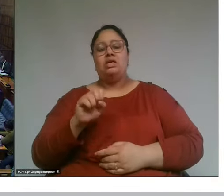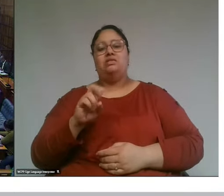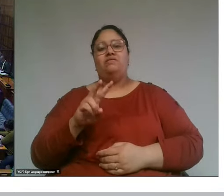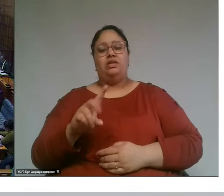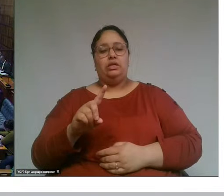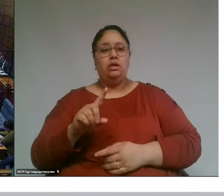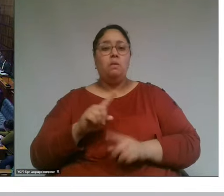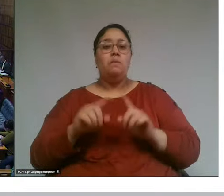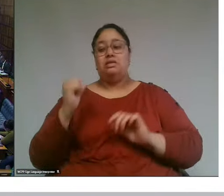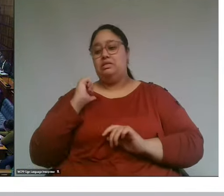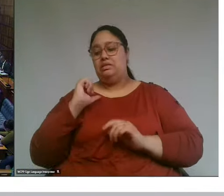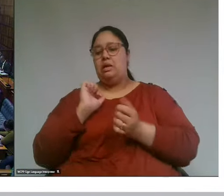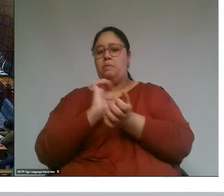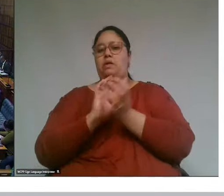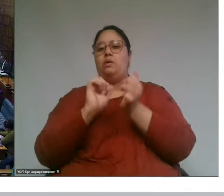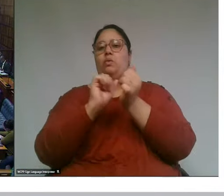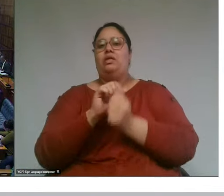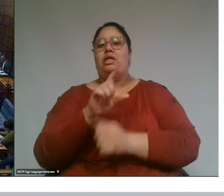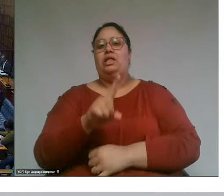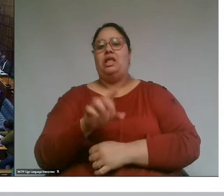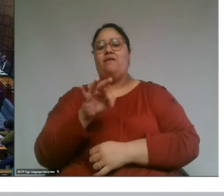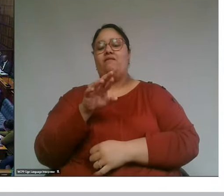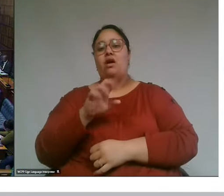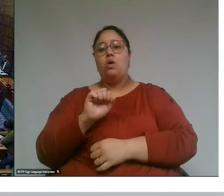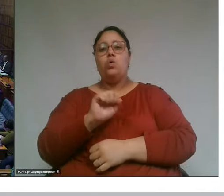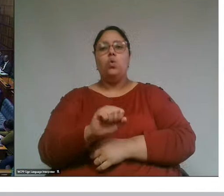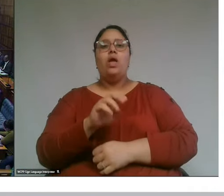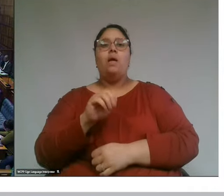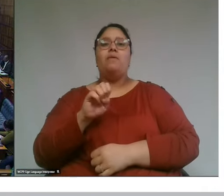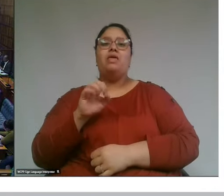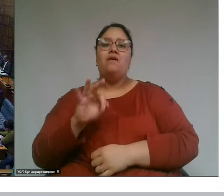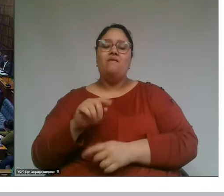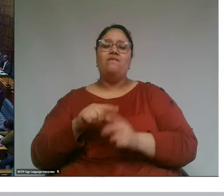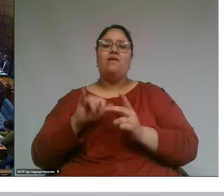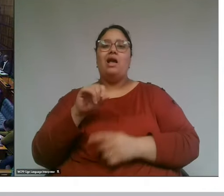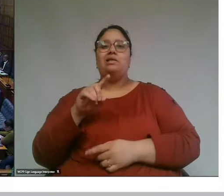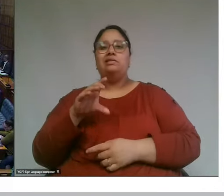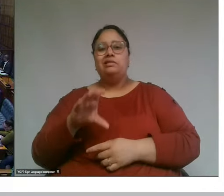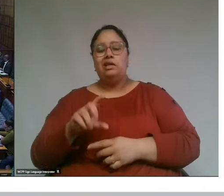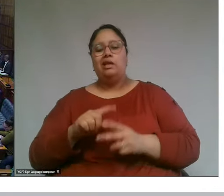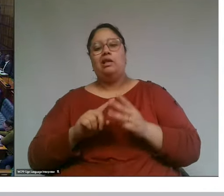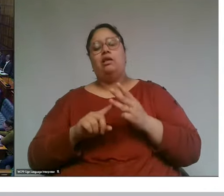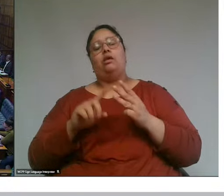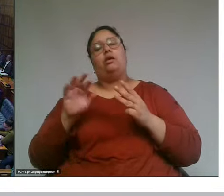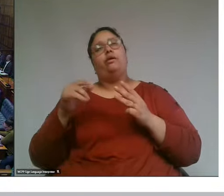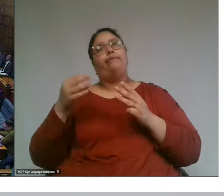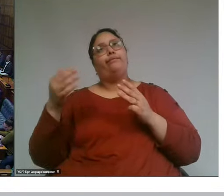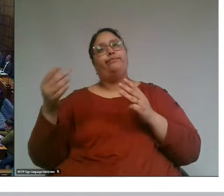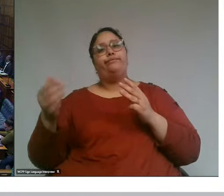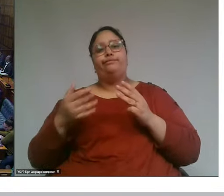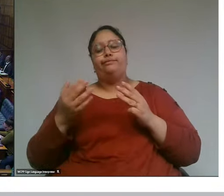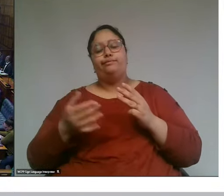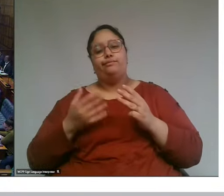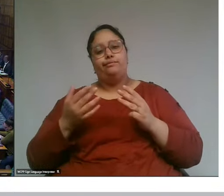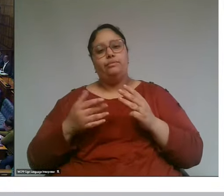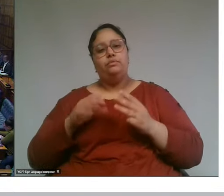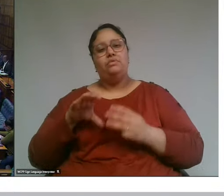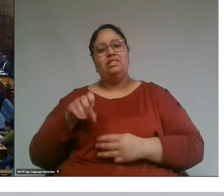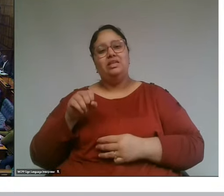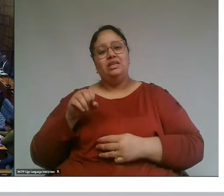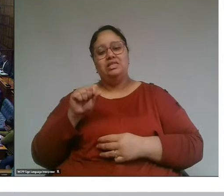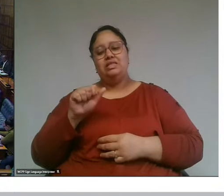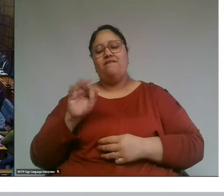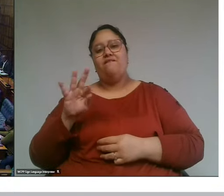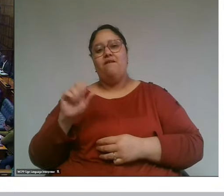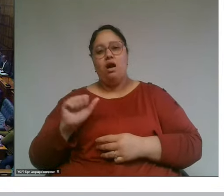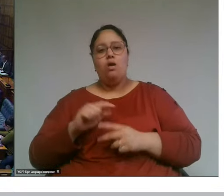then yesterday we had a meeting with the dfis and that is the nef it's IDC it's CA and